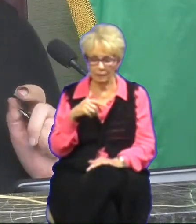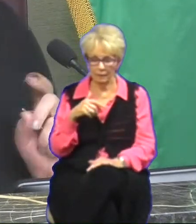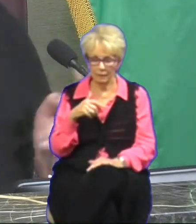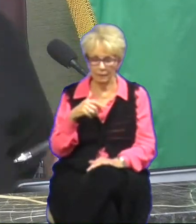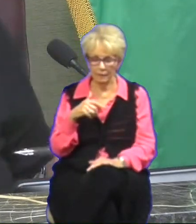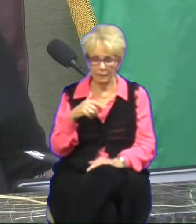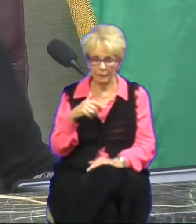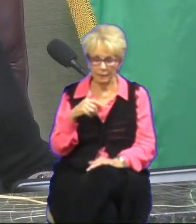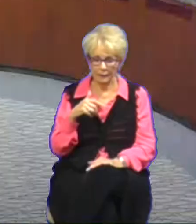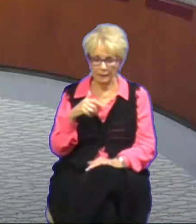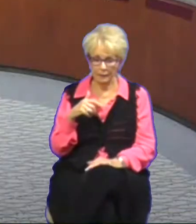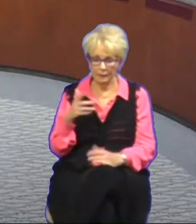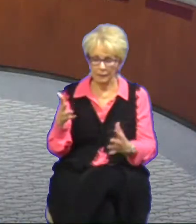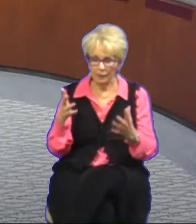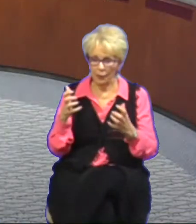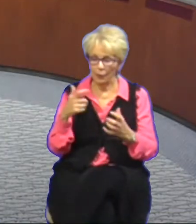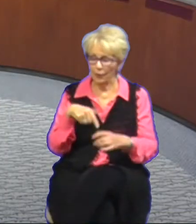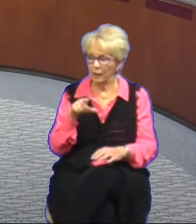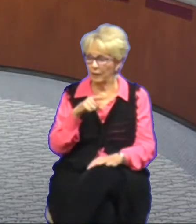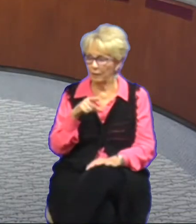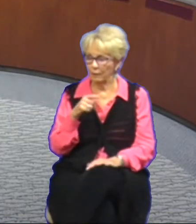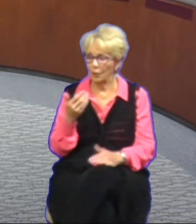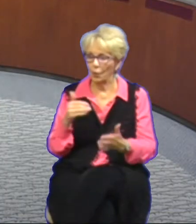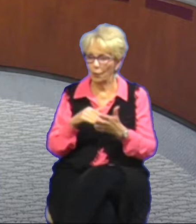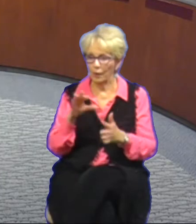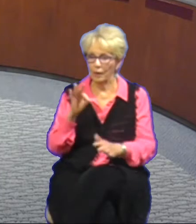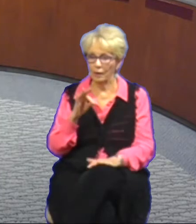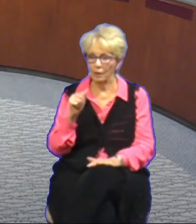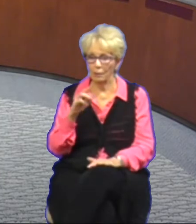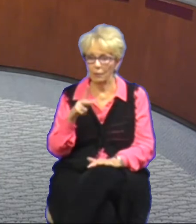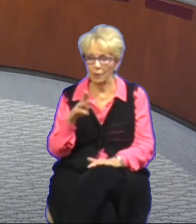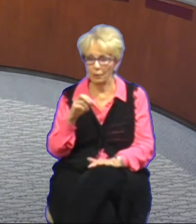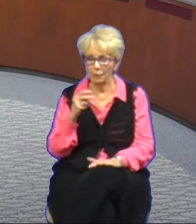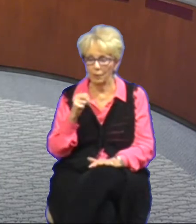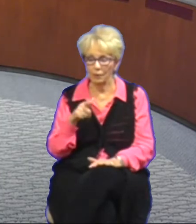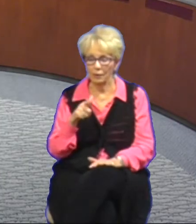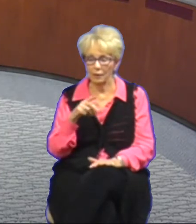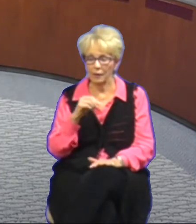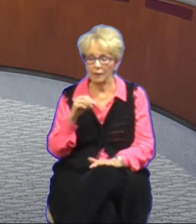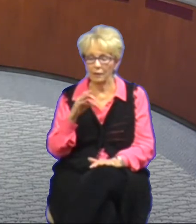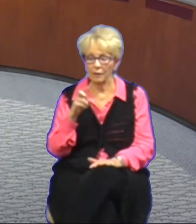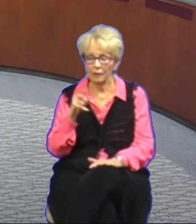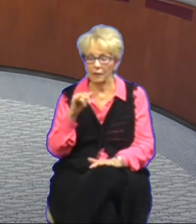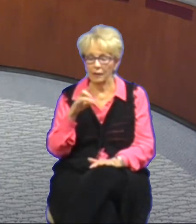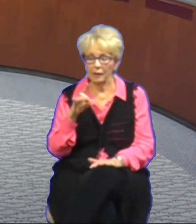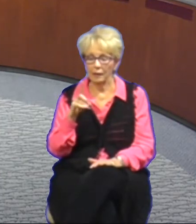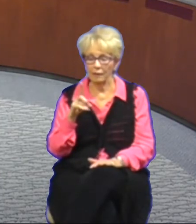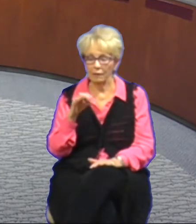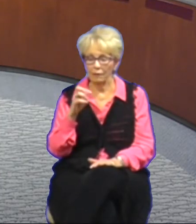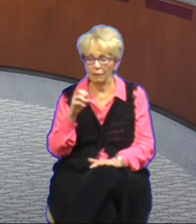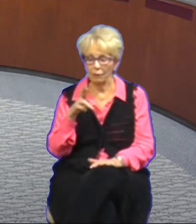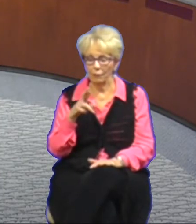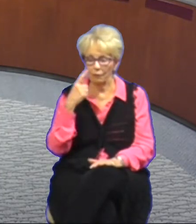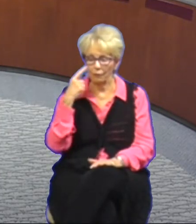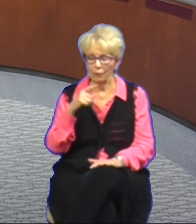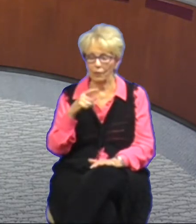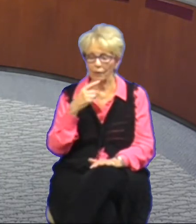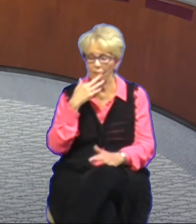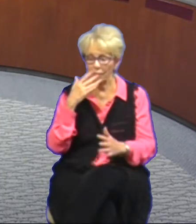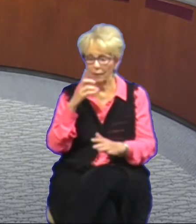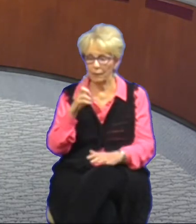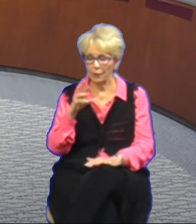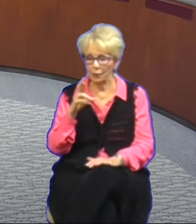motions. What's the wish of council? Motion to reappoint Mark Bradshaw and David Ferber to the Fireman's Relief Fund Board for a term to